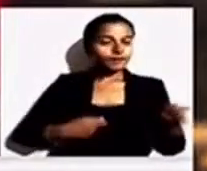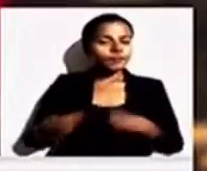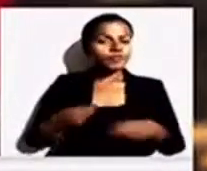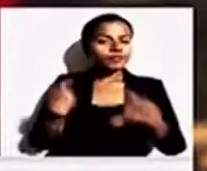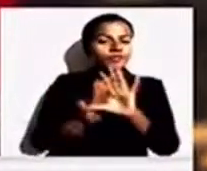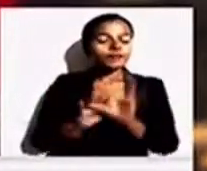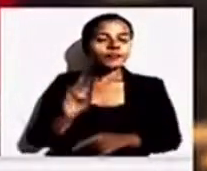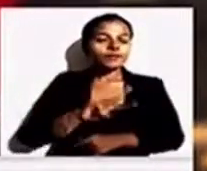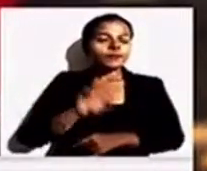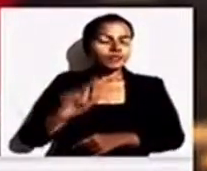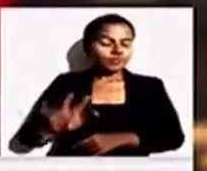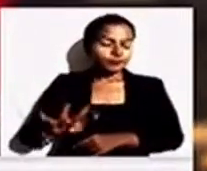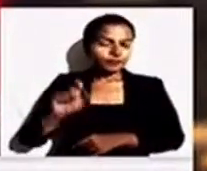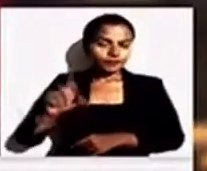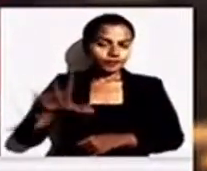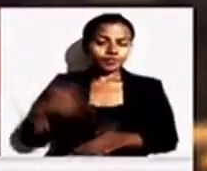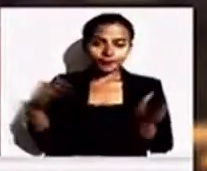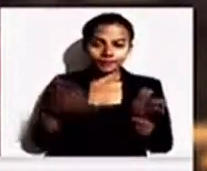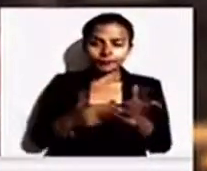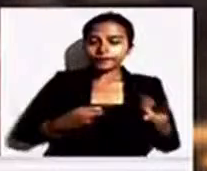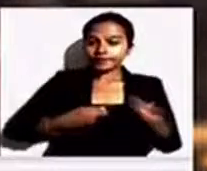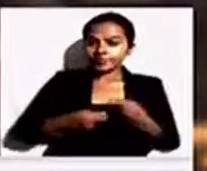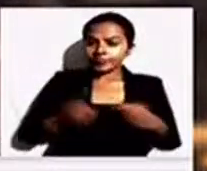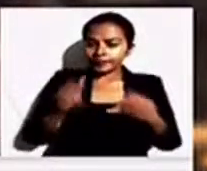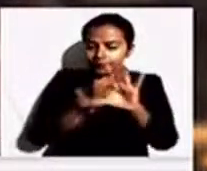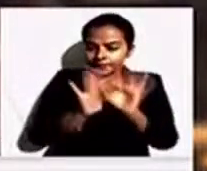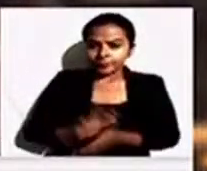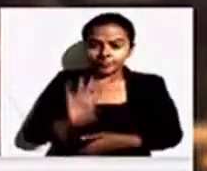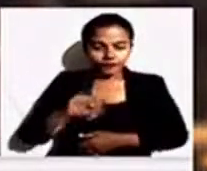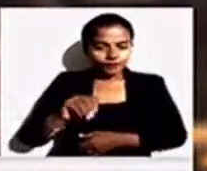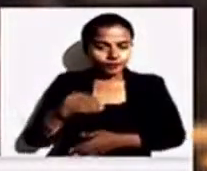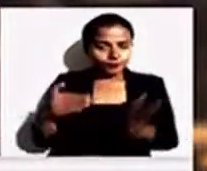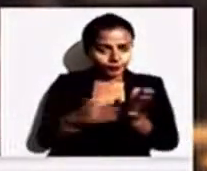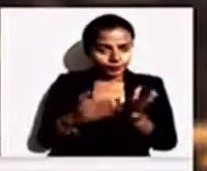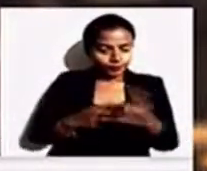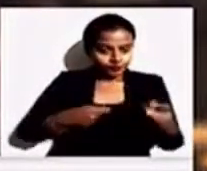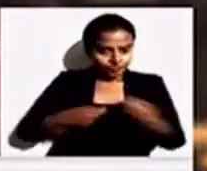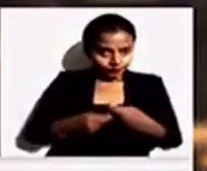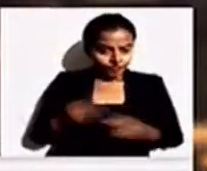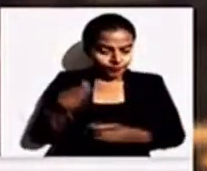billion rupees out of 40 billion rupees of bills offered being sold.